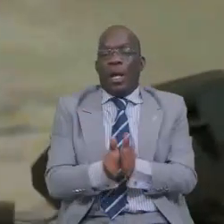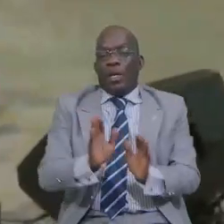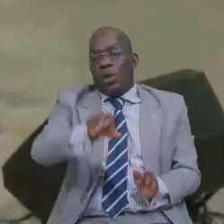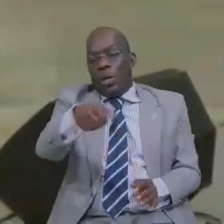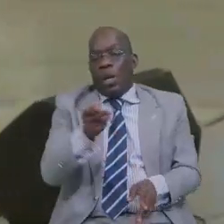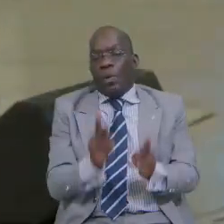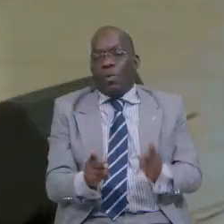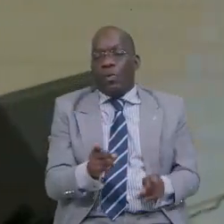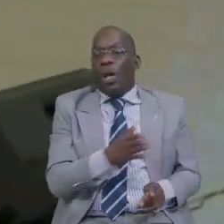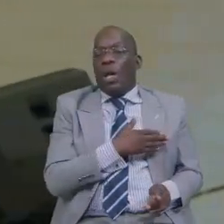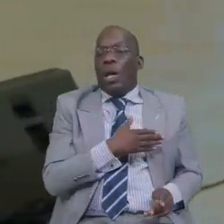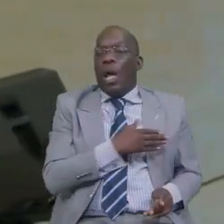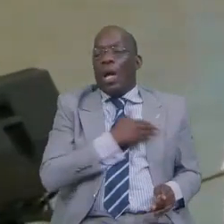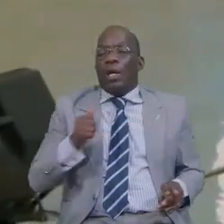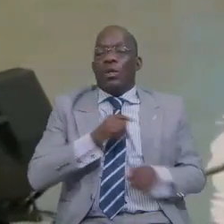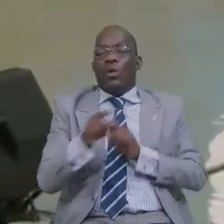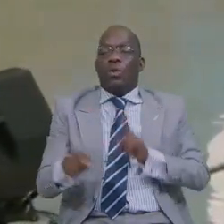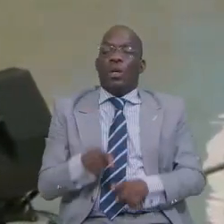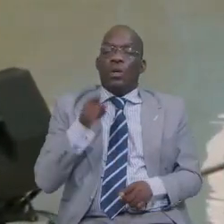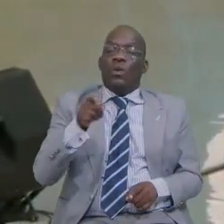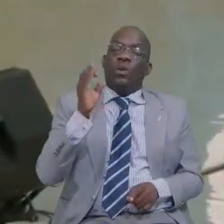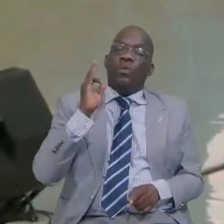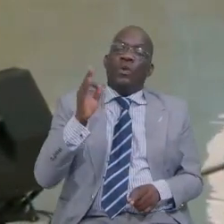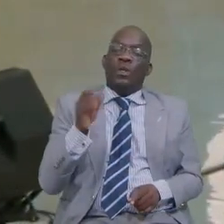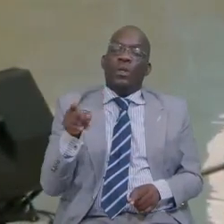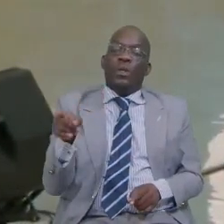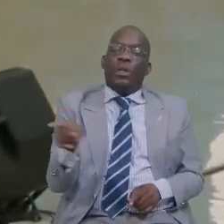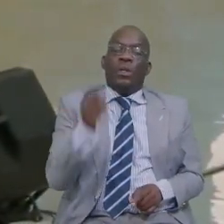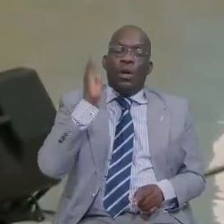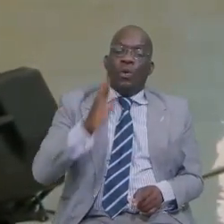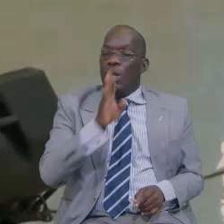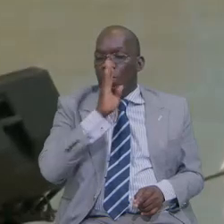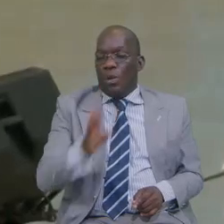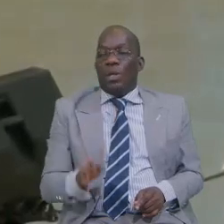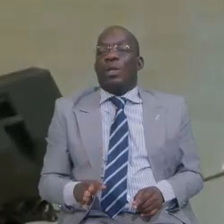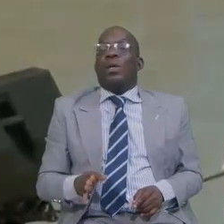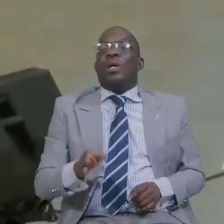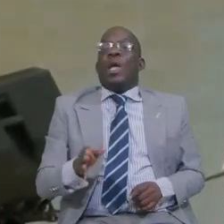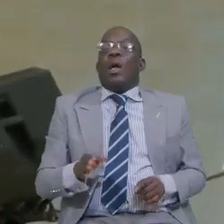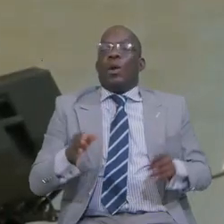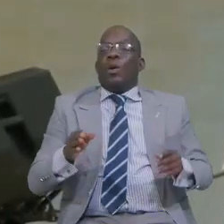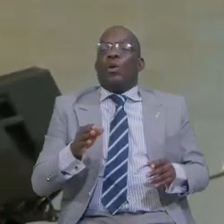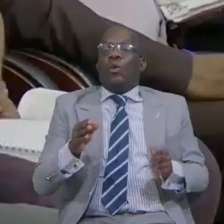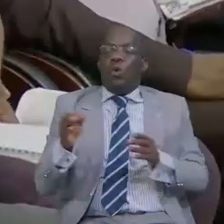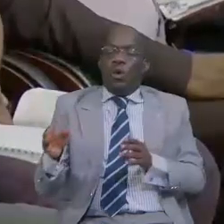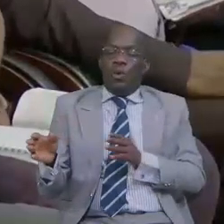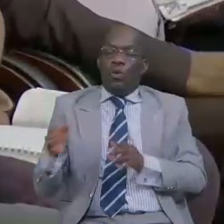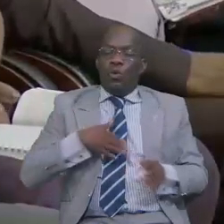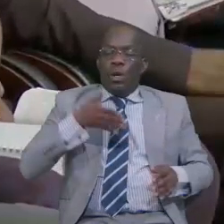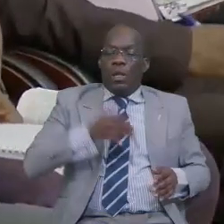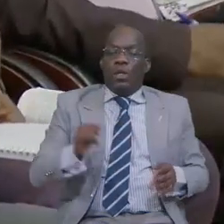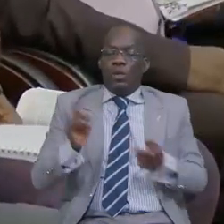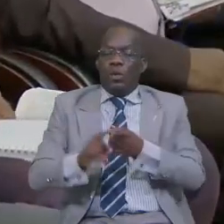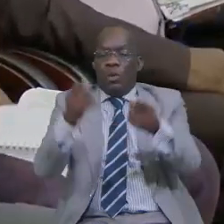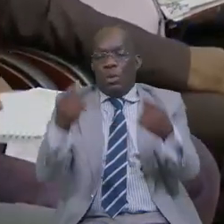And when you preach, they'll be compelled to come into the kingdom in Jesus' name. Hey, look at